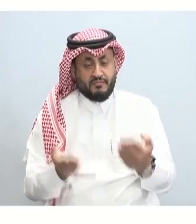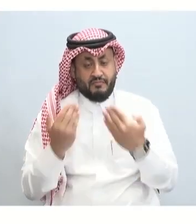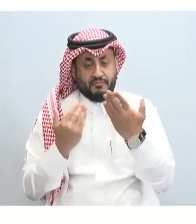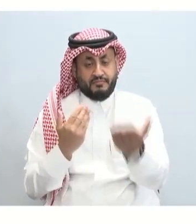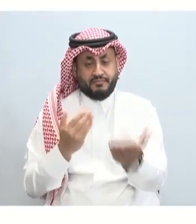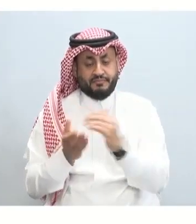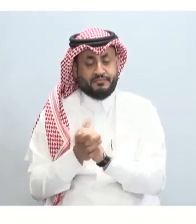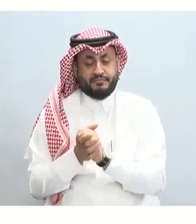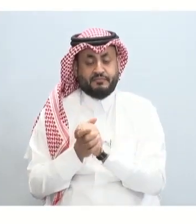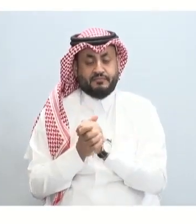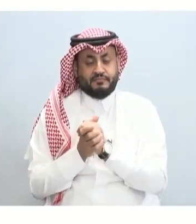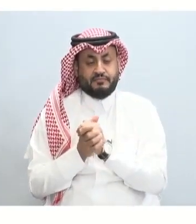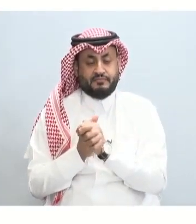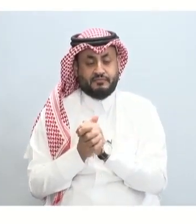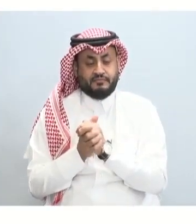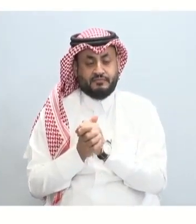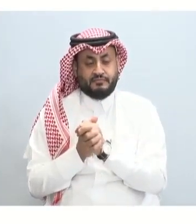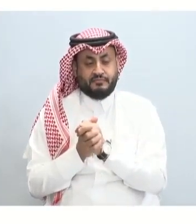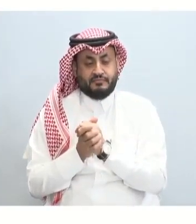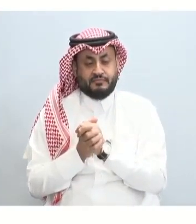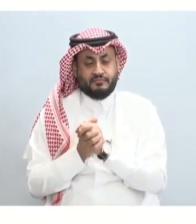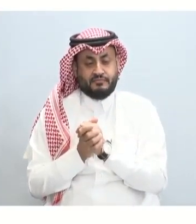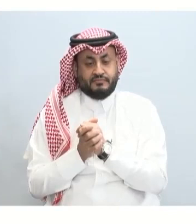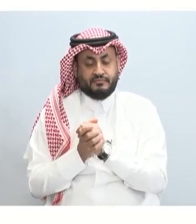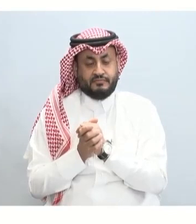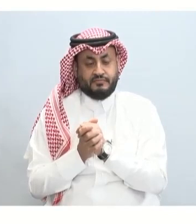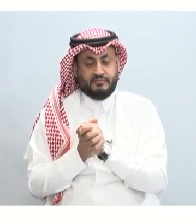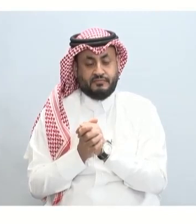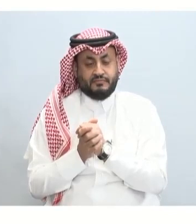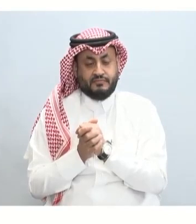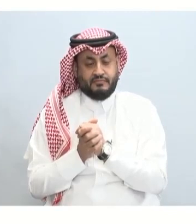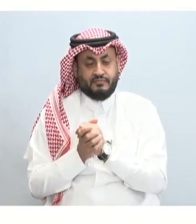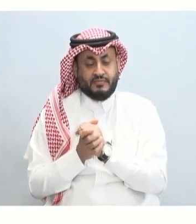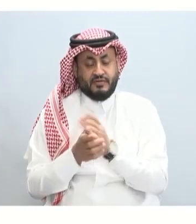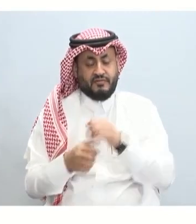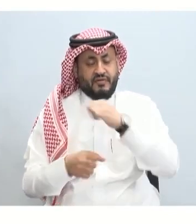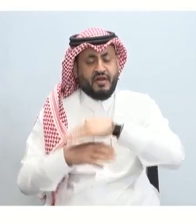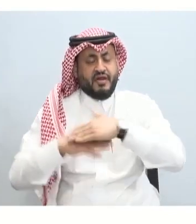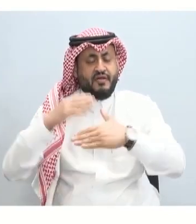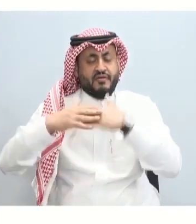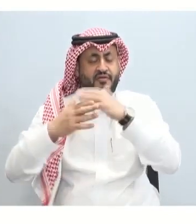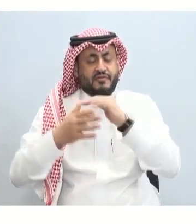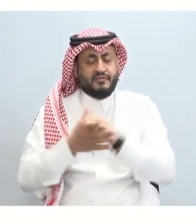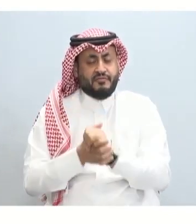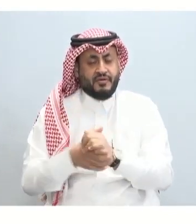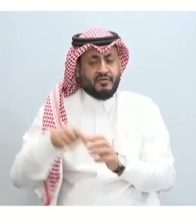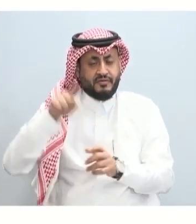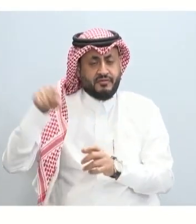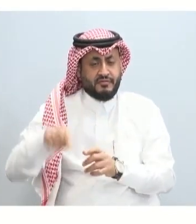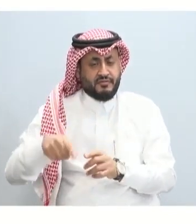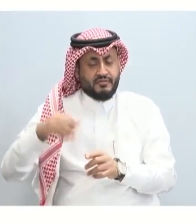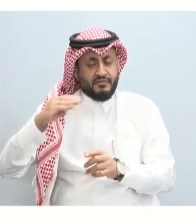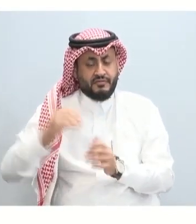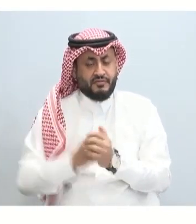lesson. We hope that at the end of this lesson that you can make questions and answer with going to, as we did the